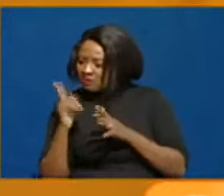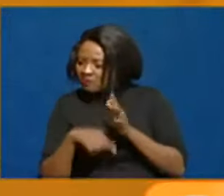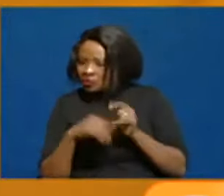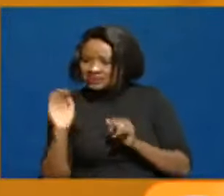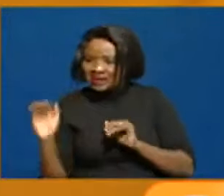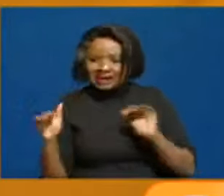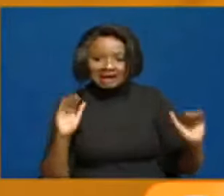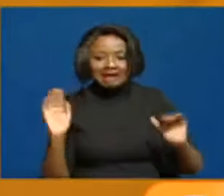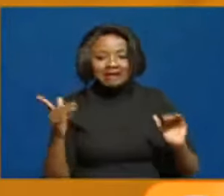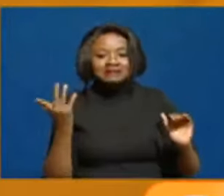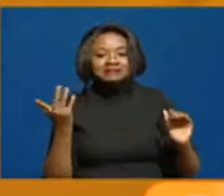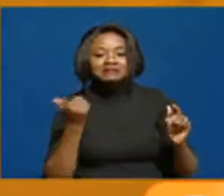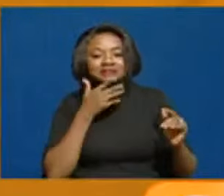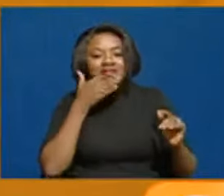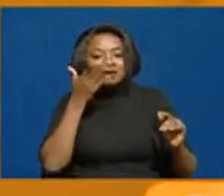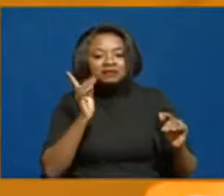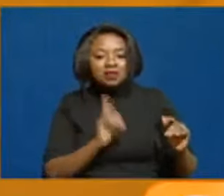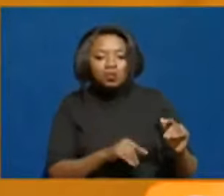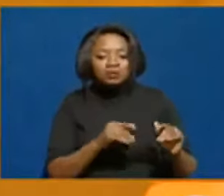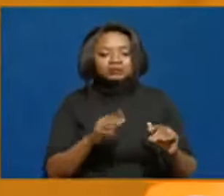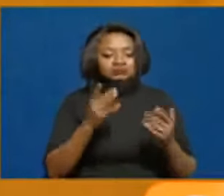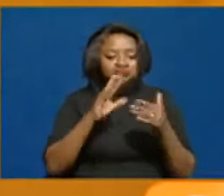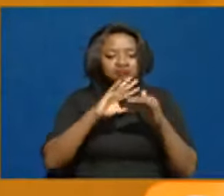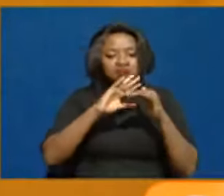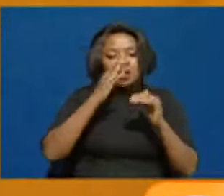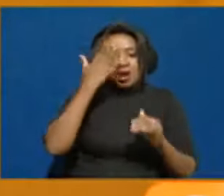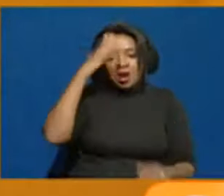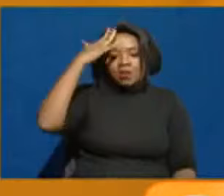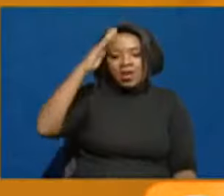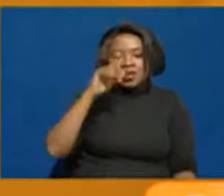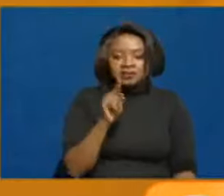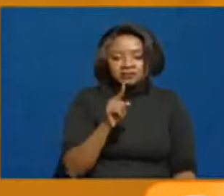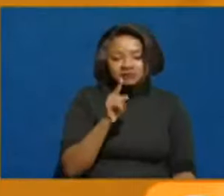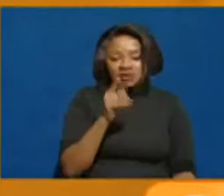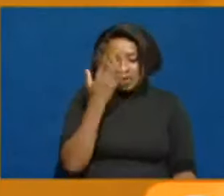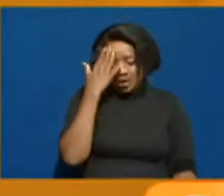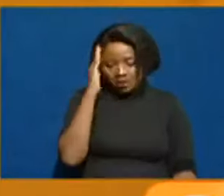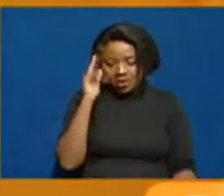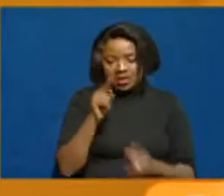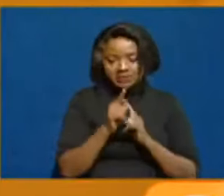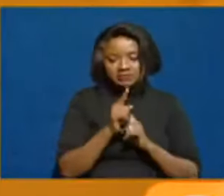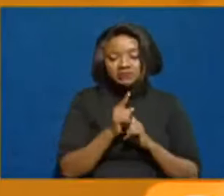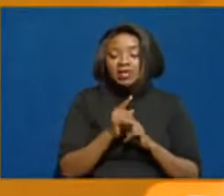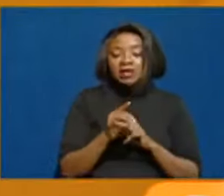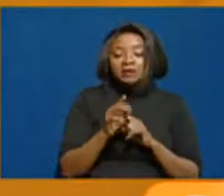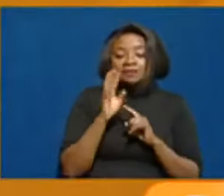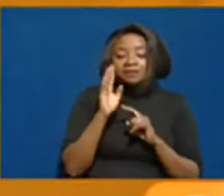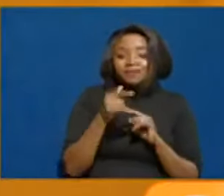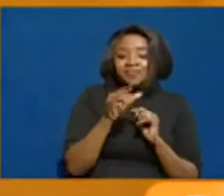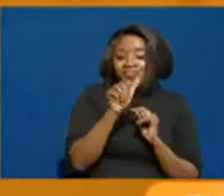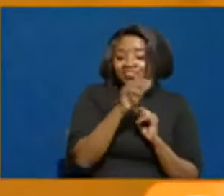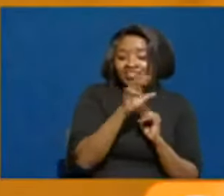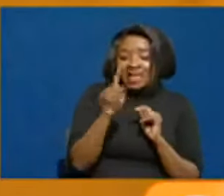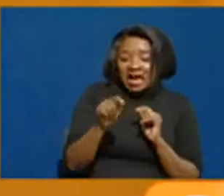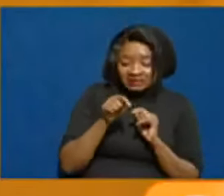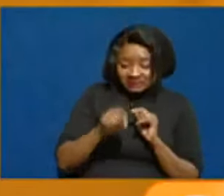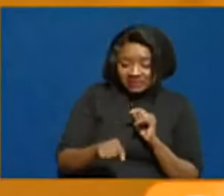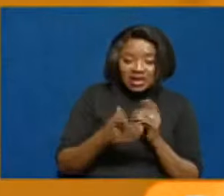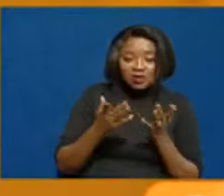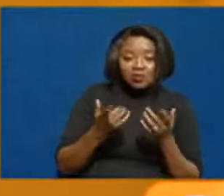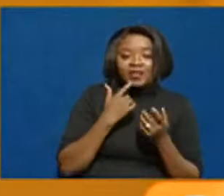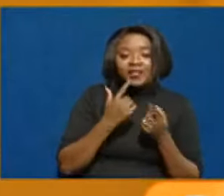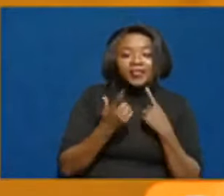awareness creation. So, for example, if we talk about the act that we are all mentioning here, how many of us have had time to read it